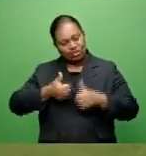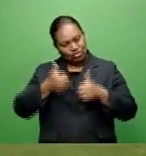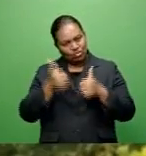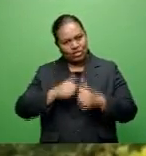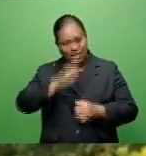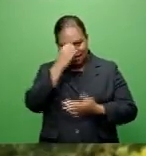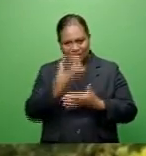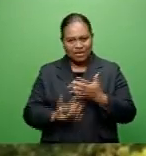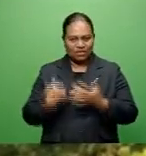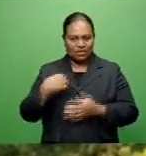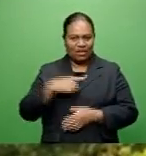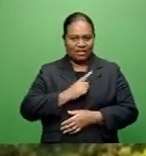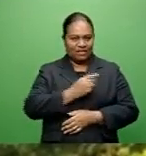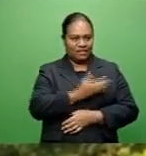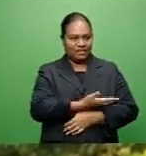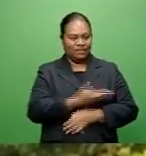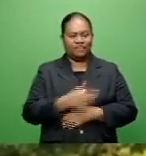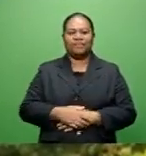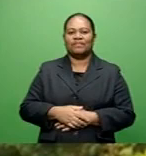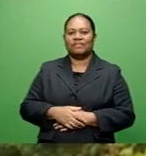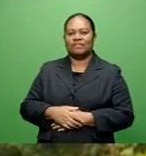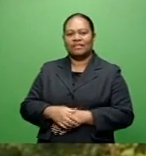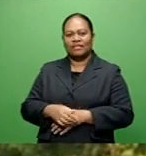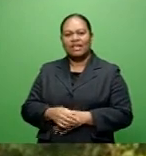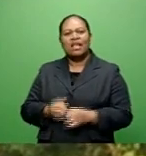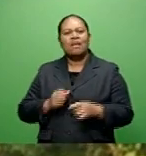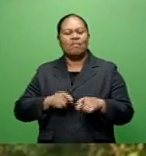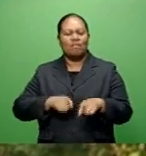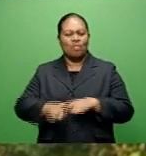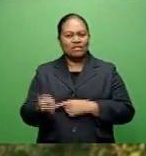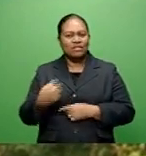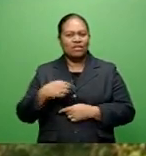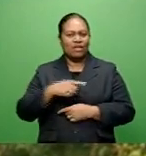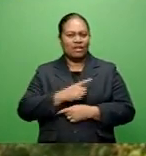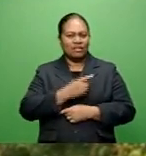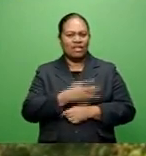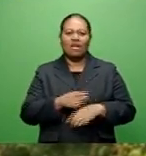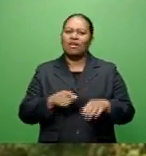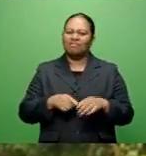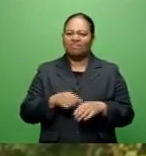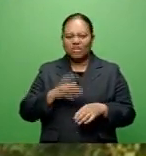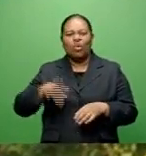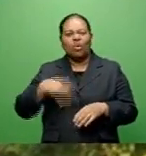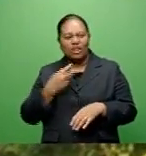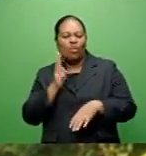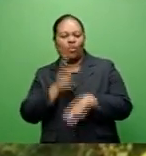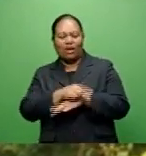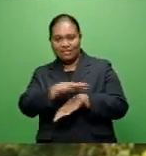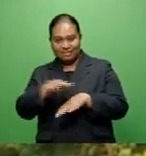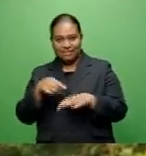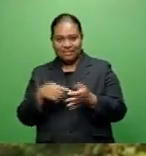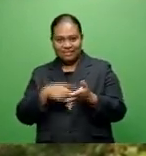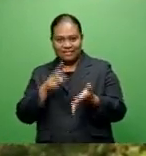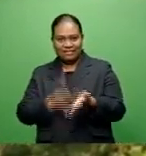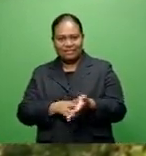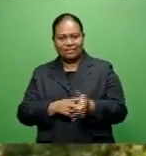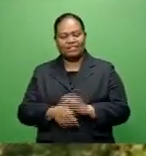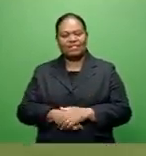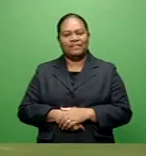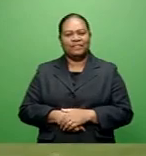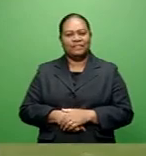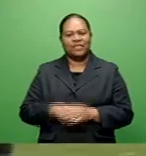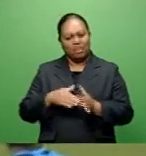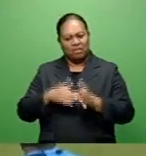experience, especially for most of us, because most of the time you just see them on TV and just see them playing out